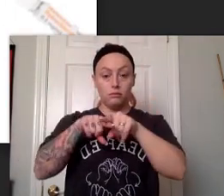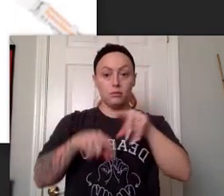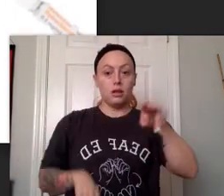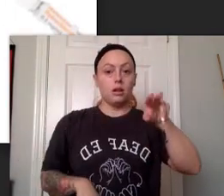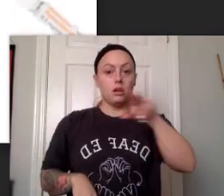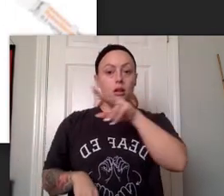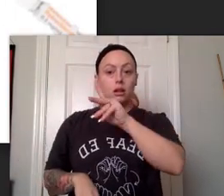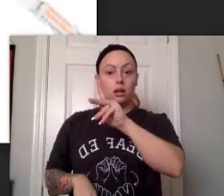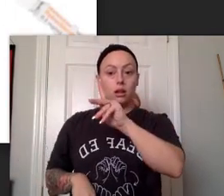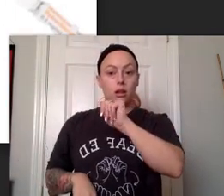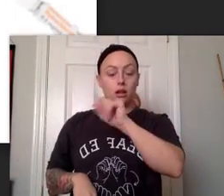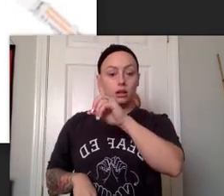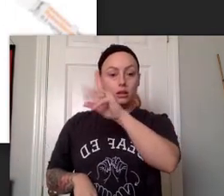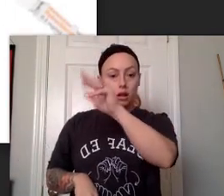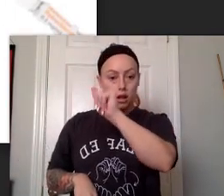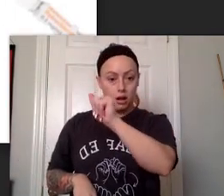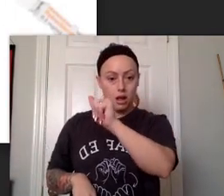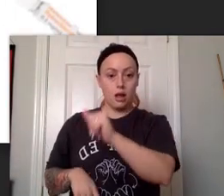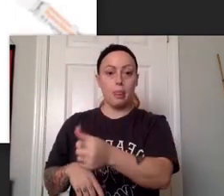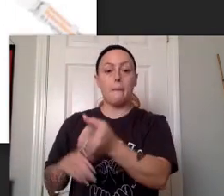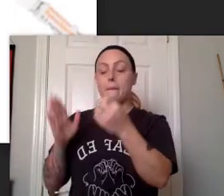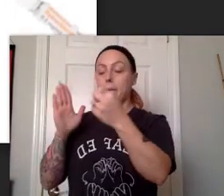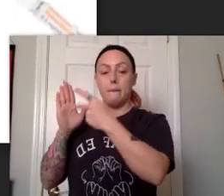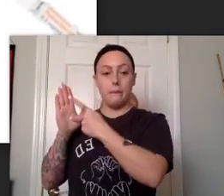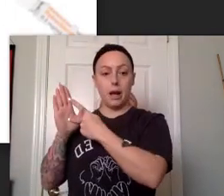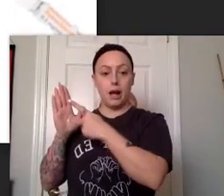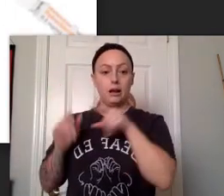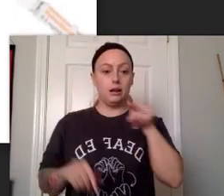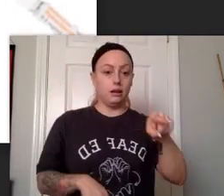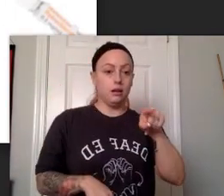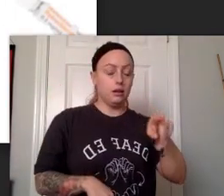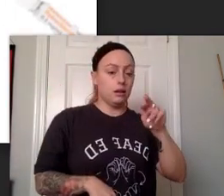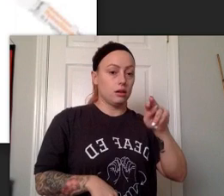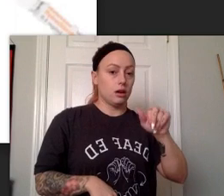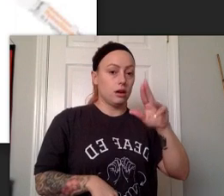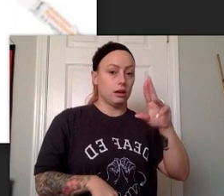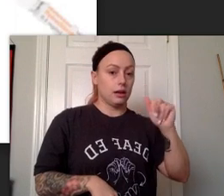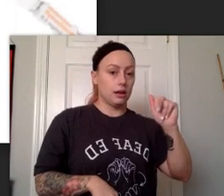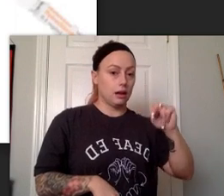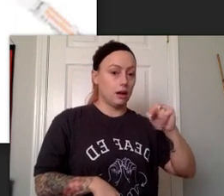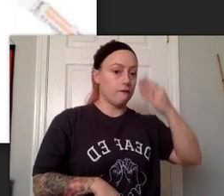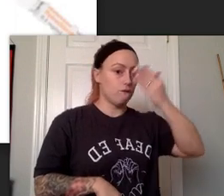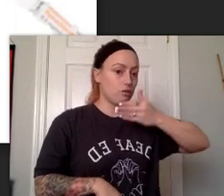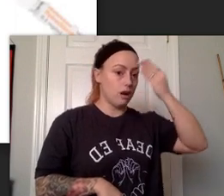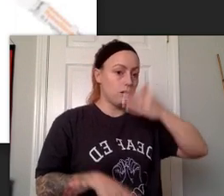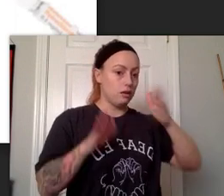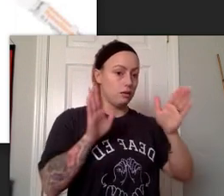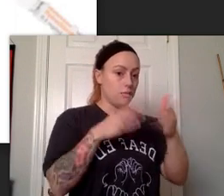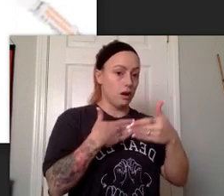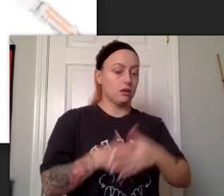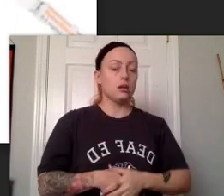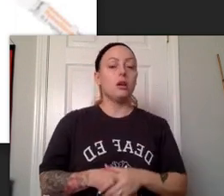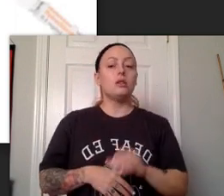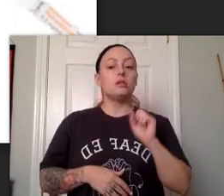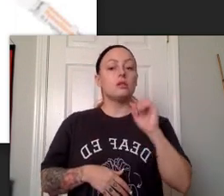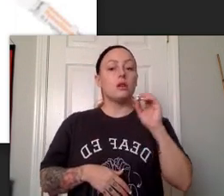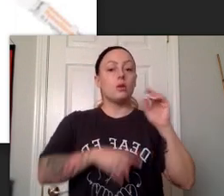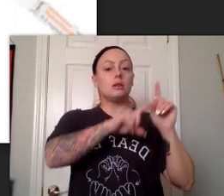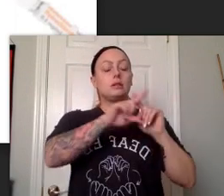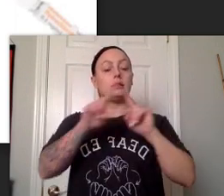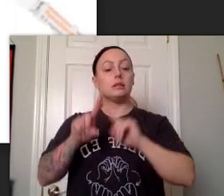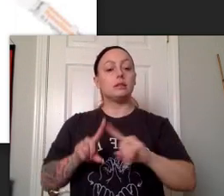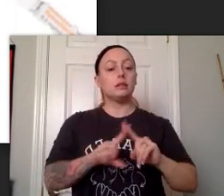on Narcan, it's got this little flap. And again, 2 kits in each one. So different strength,